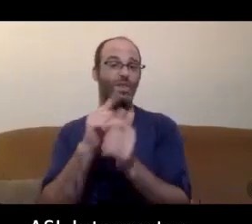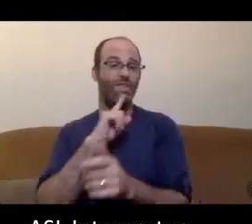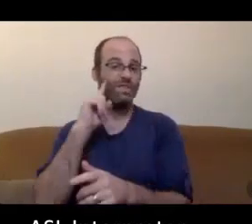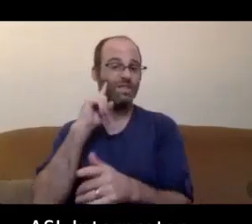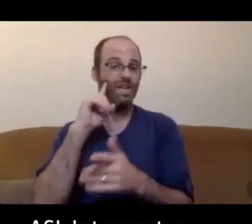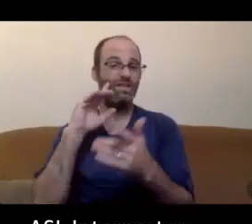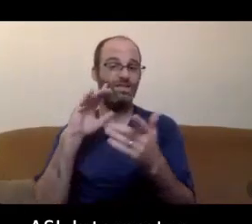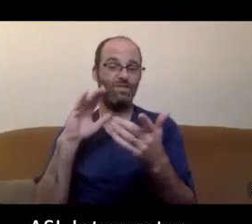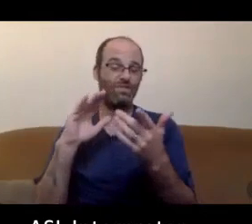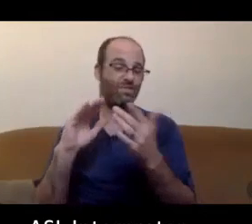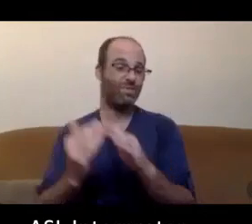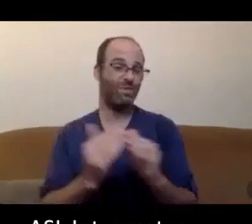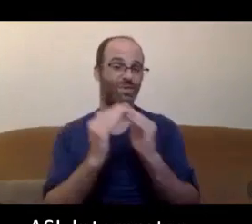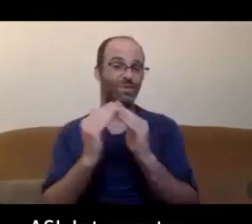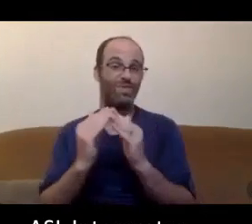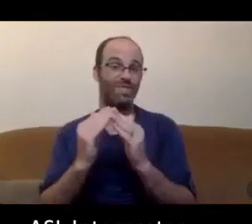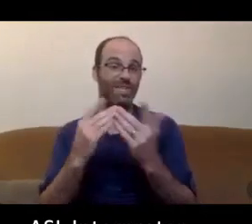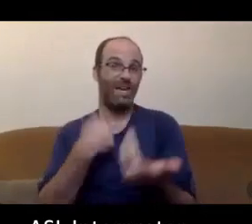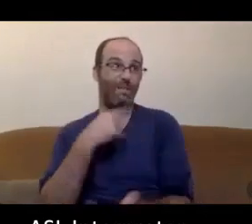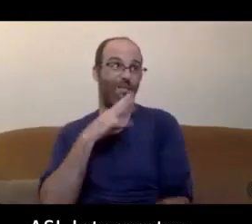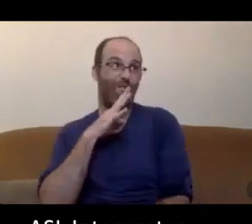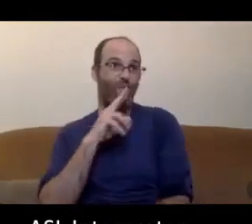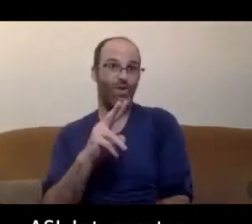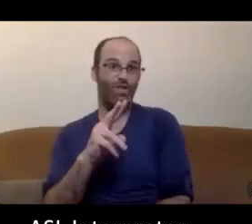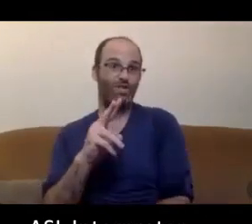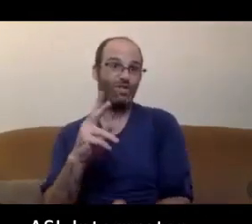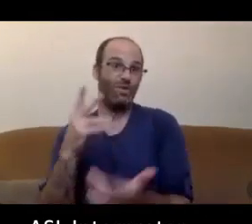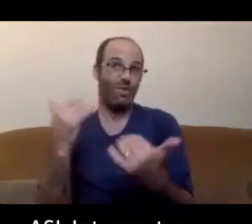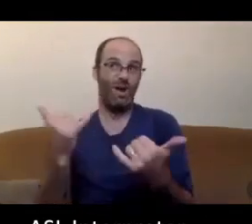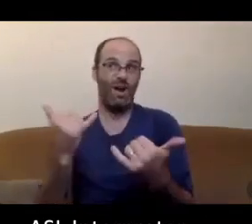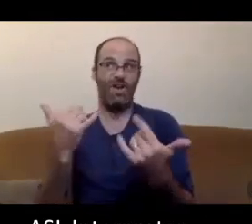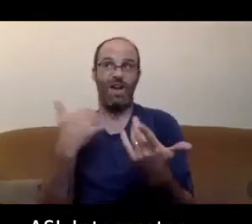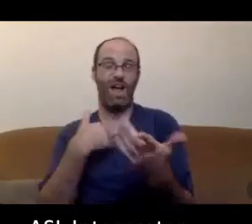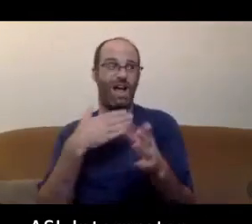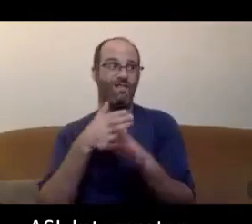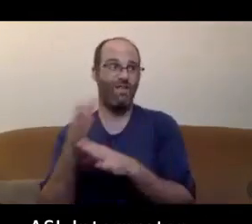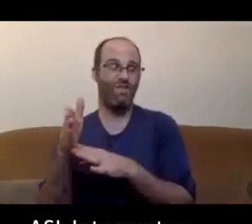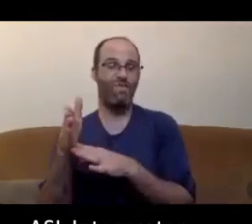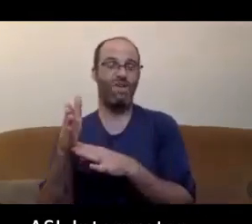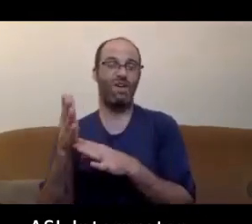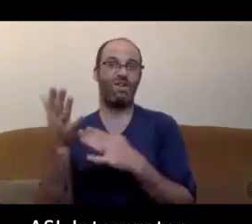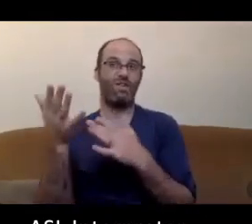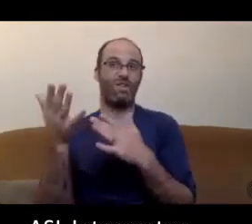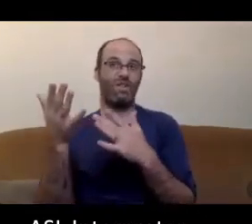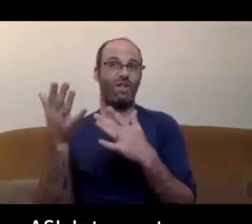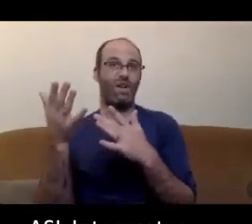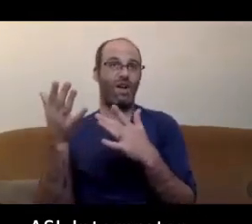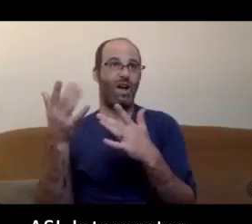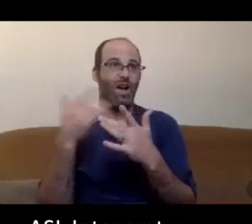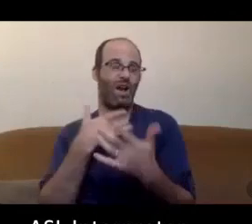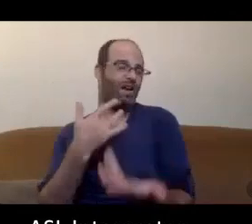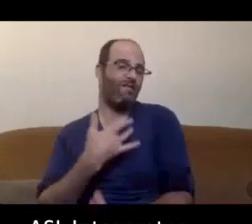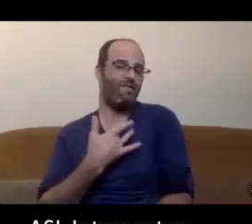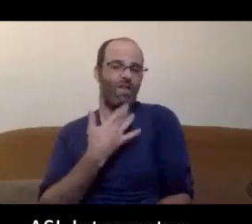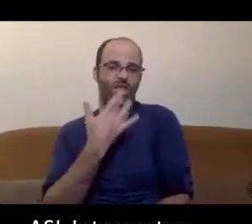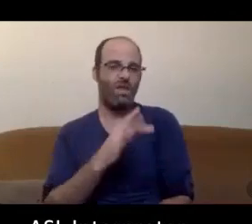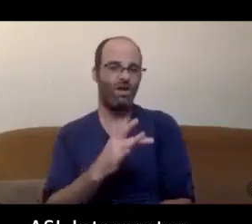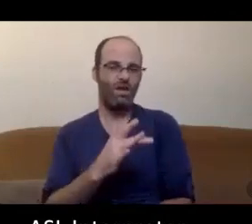42. So it's great. Definitely worth it. Definitely worth it.